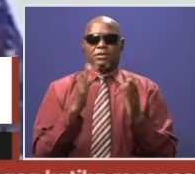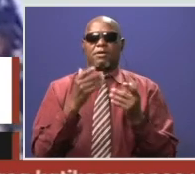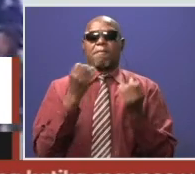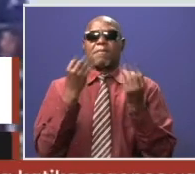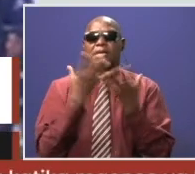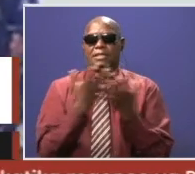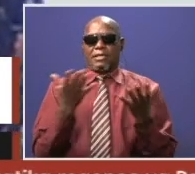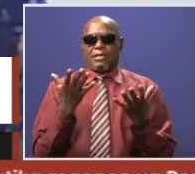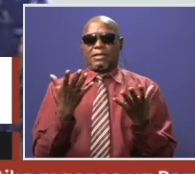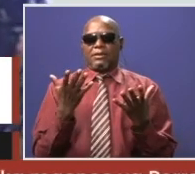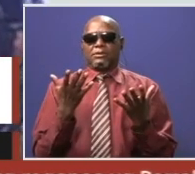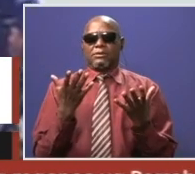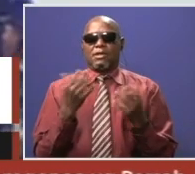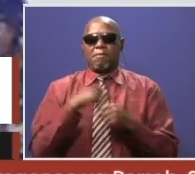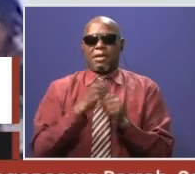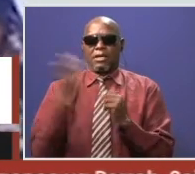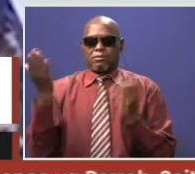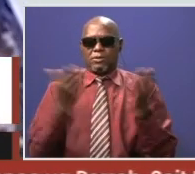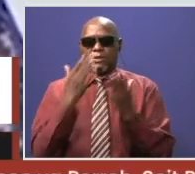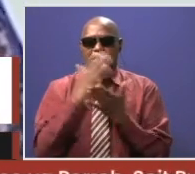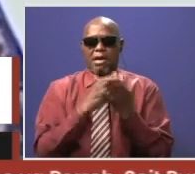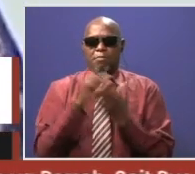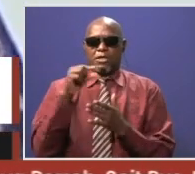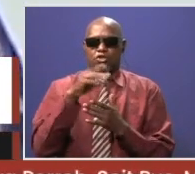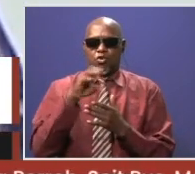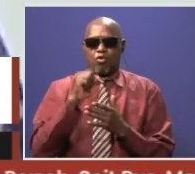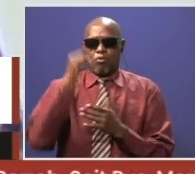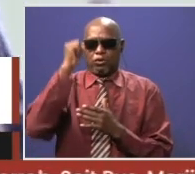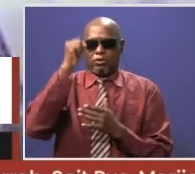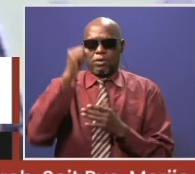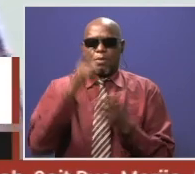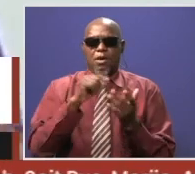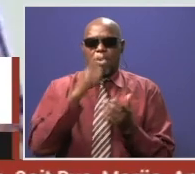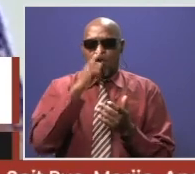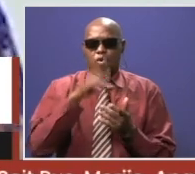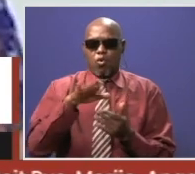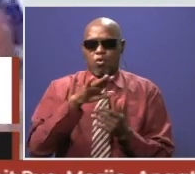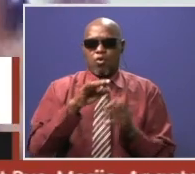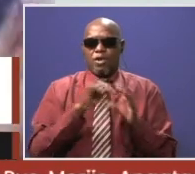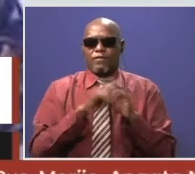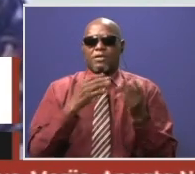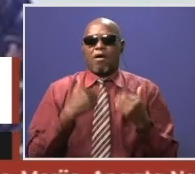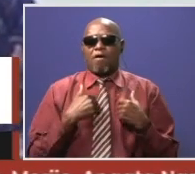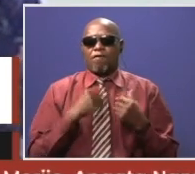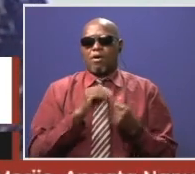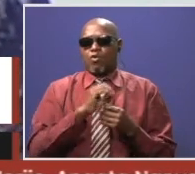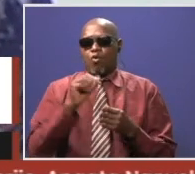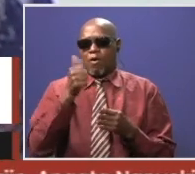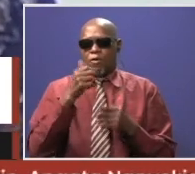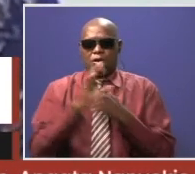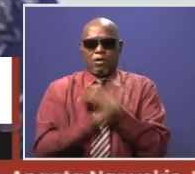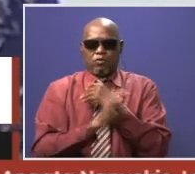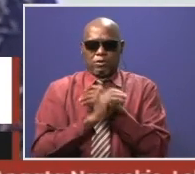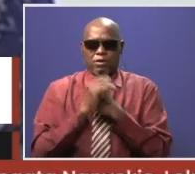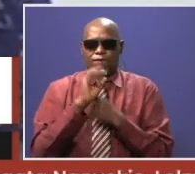factors, some that are geopolitical, but local investors have got no other country. And the feedback we got was that